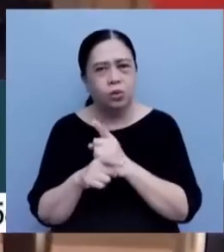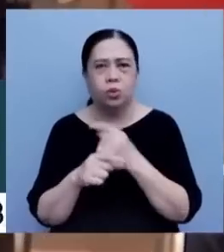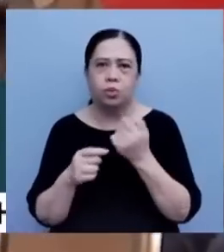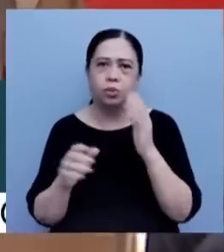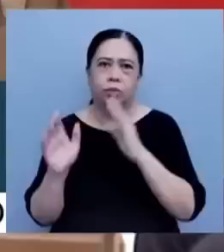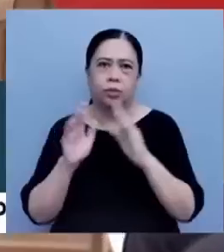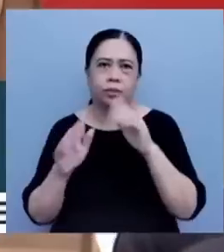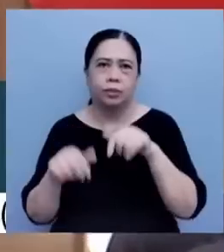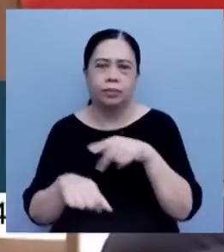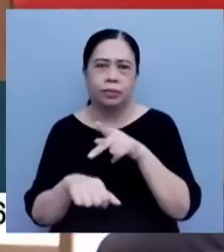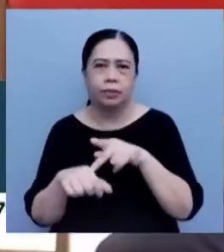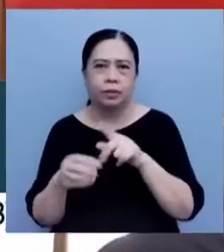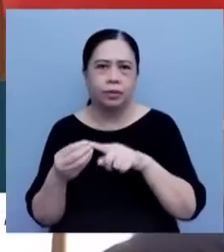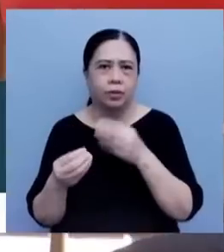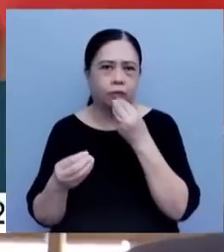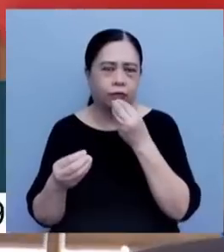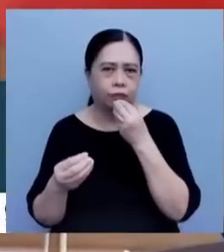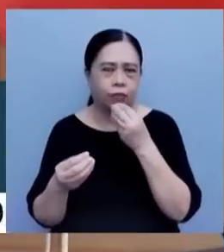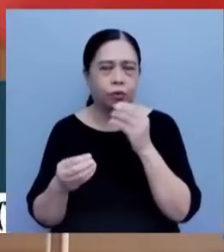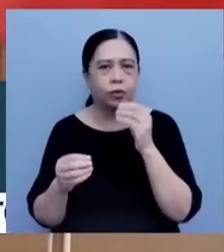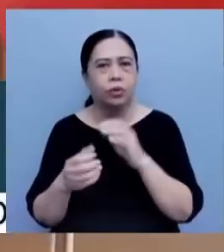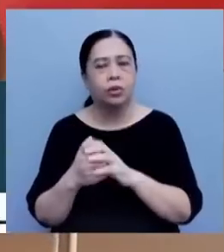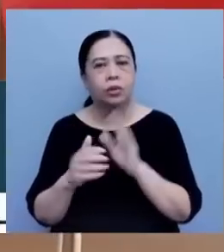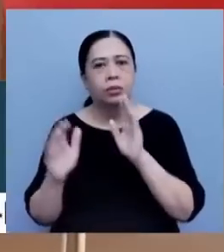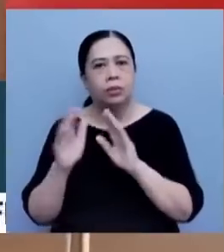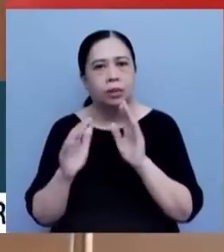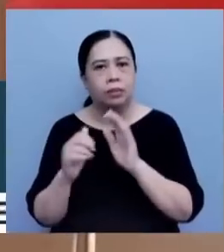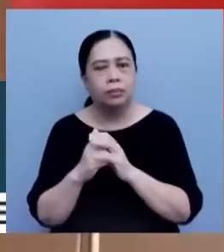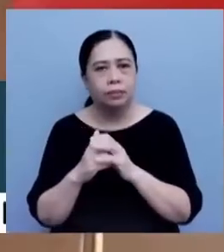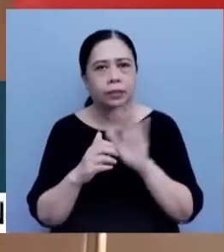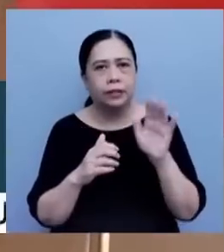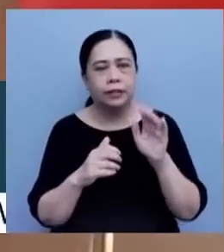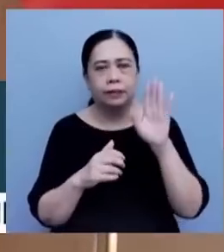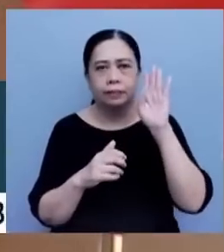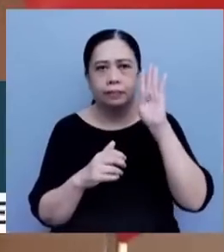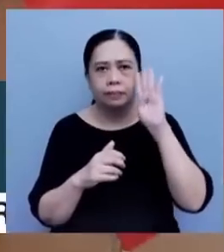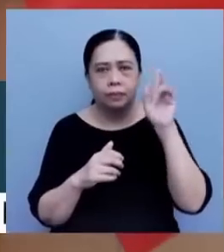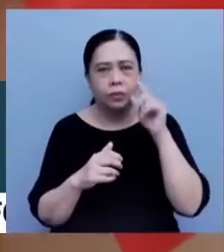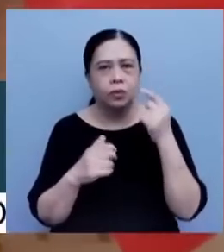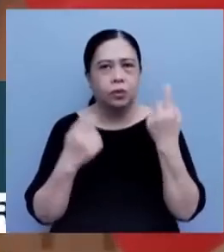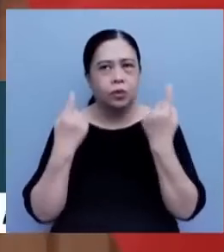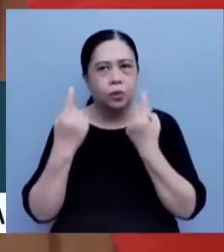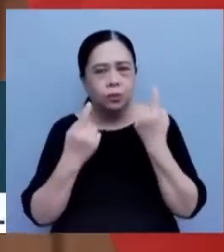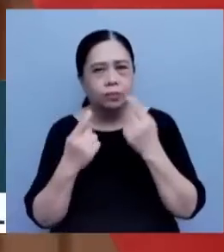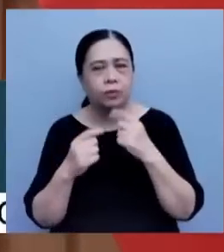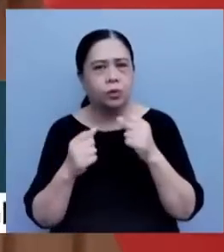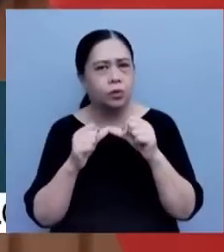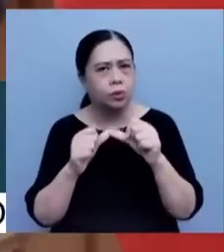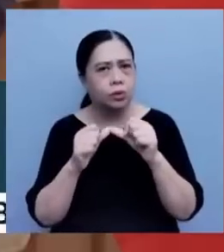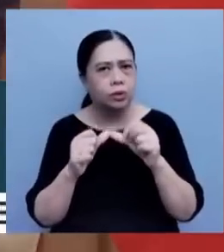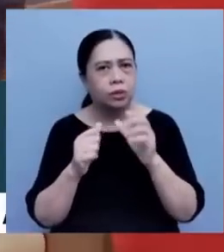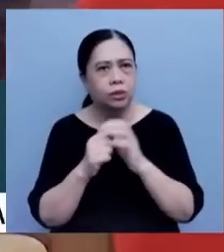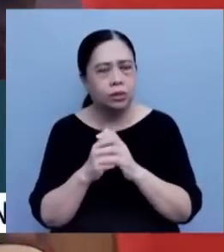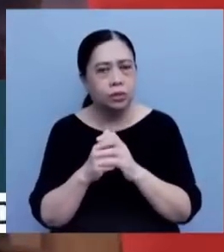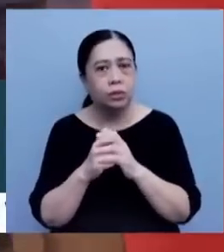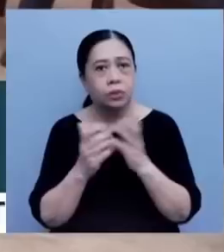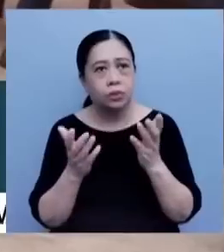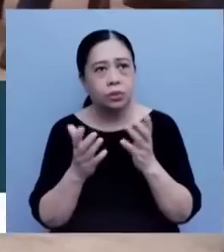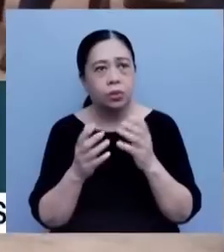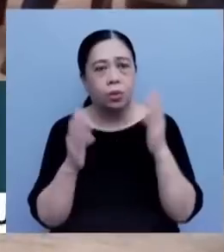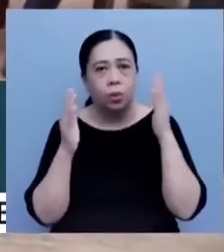the Philippines. He says while his administration is anxious, he hopes to continue the very